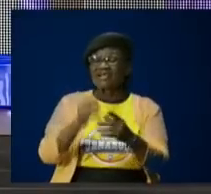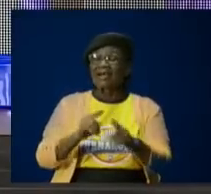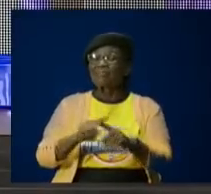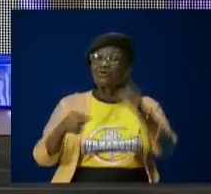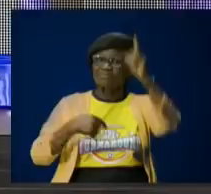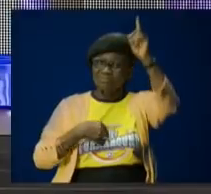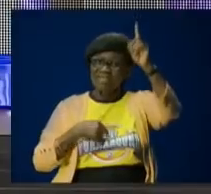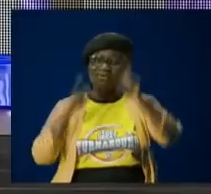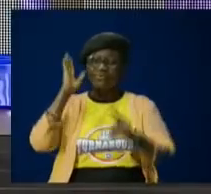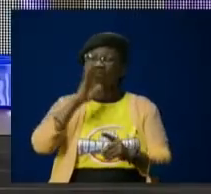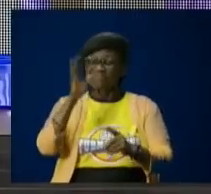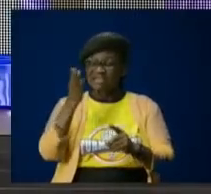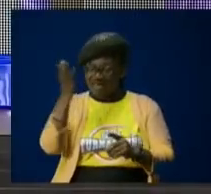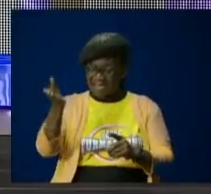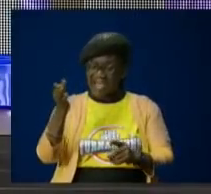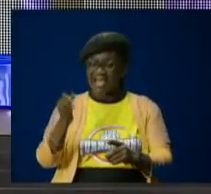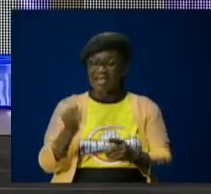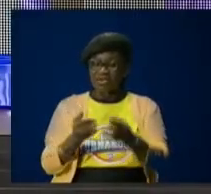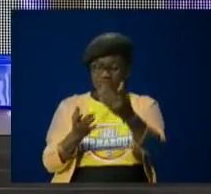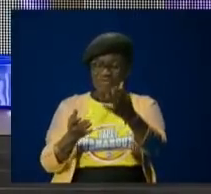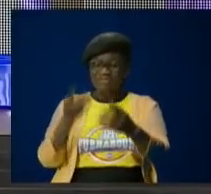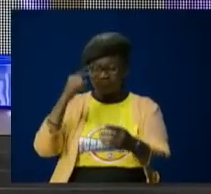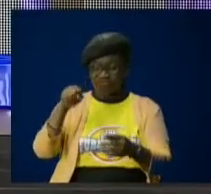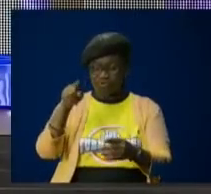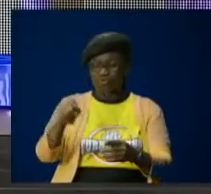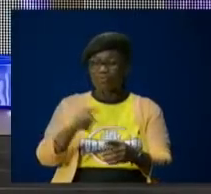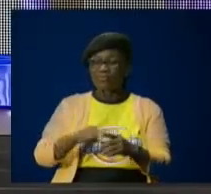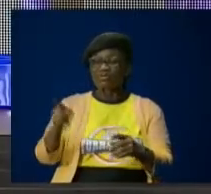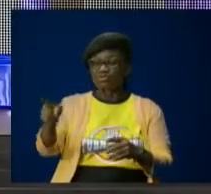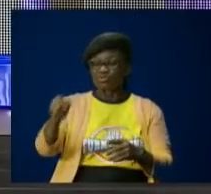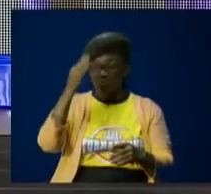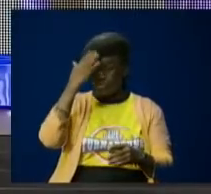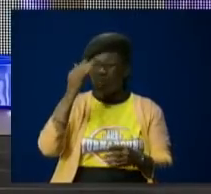And you know what? Fire will cooperate.